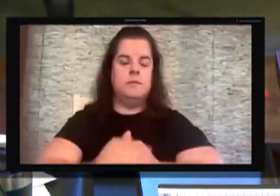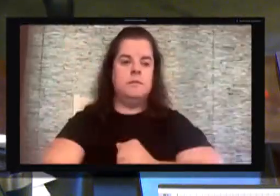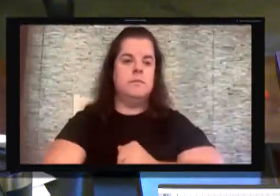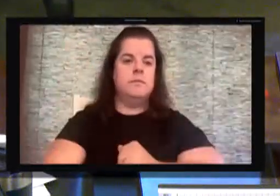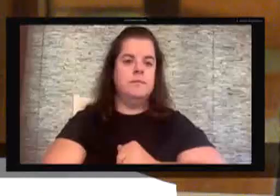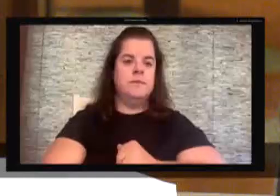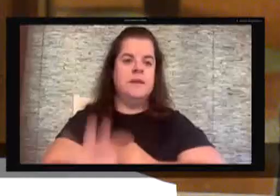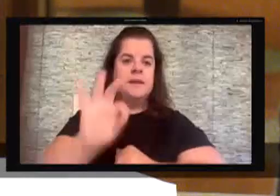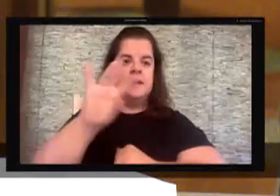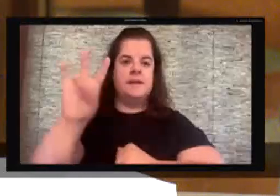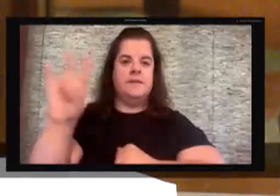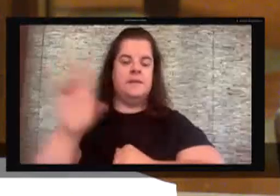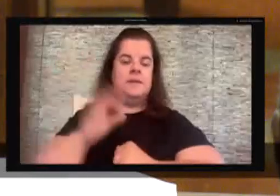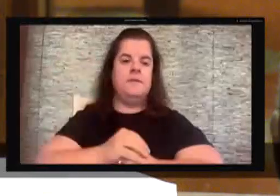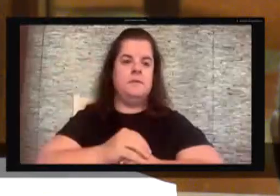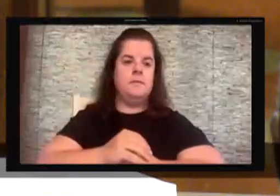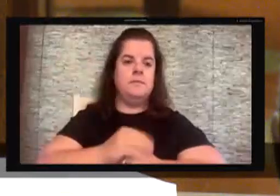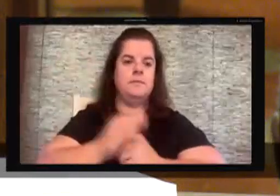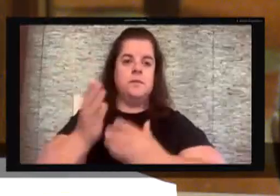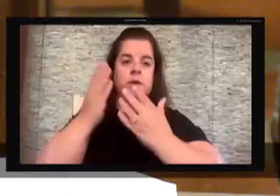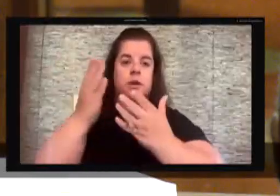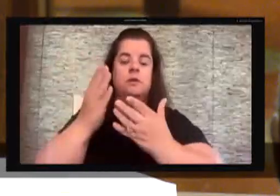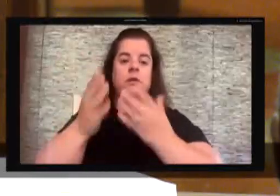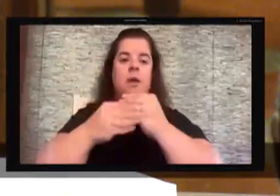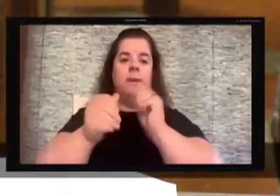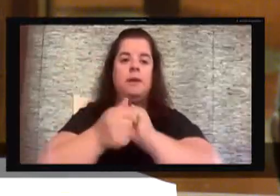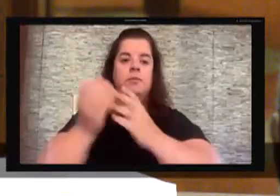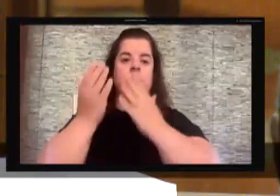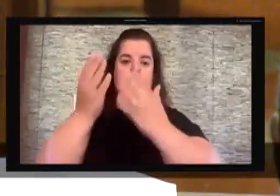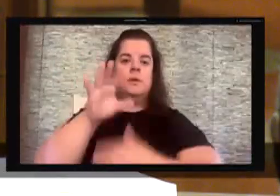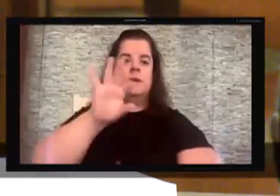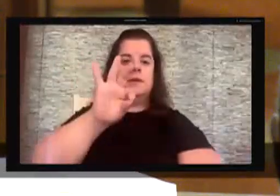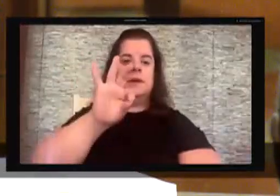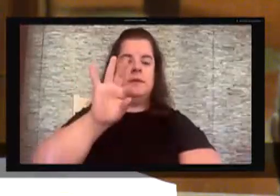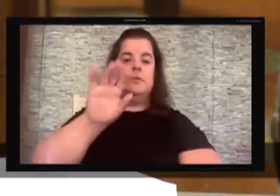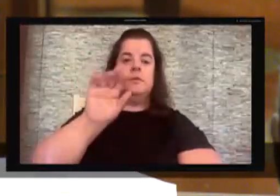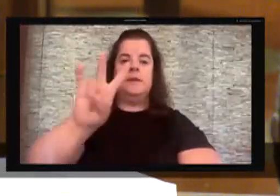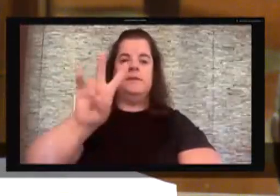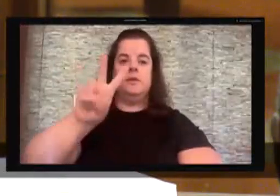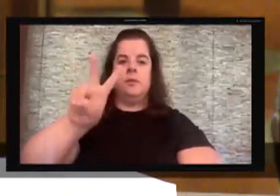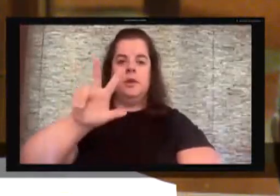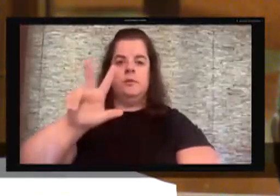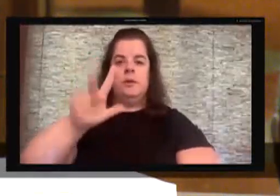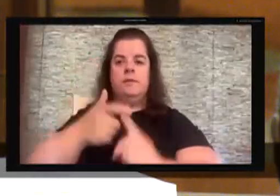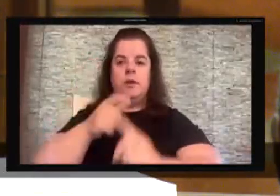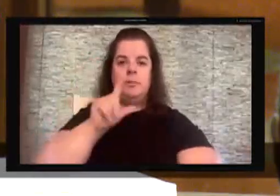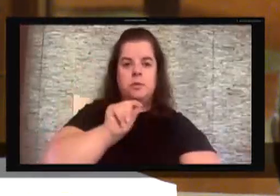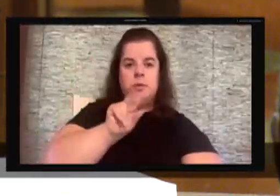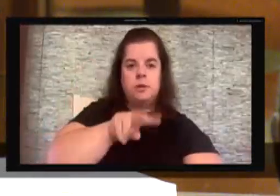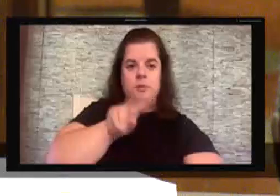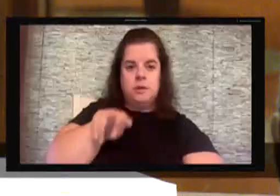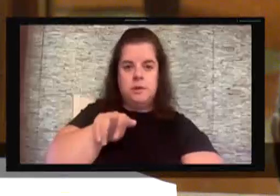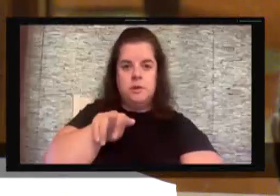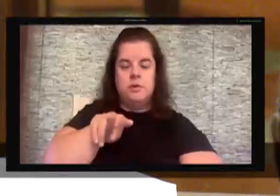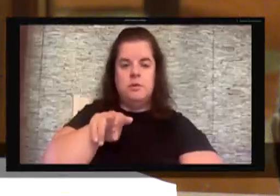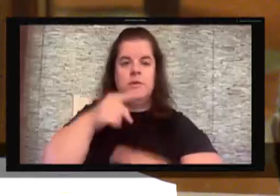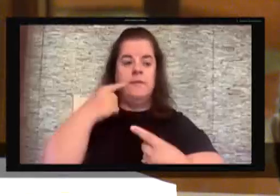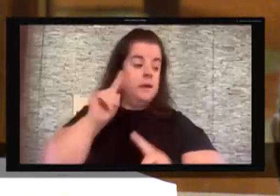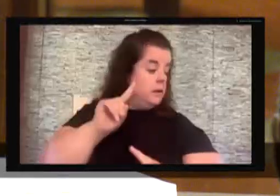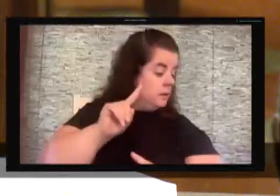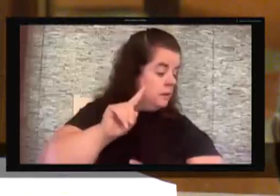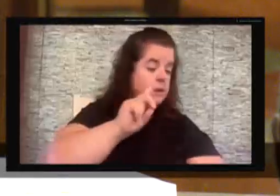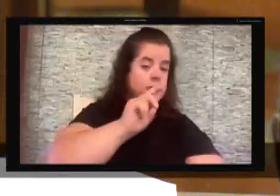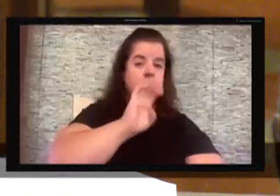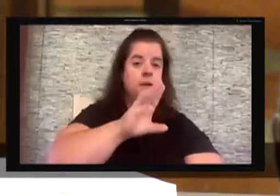977. Bill 977, resolution further amending resolution number 723 of 2022, effective